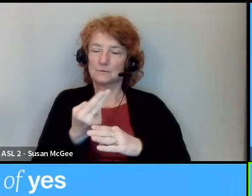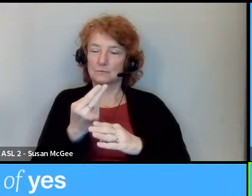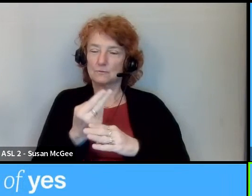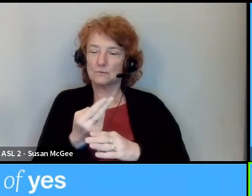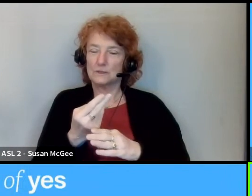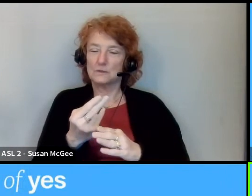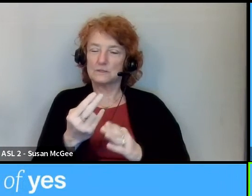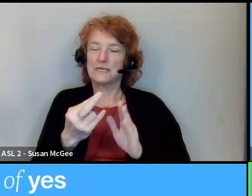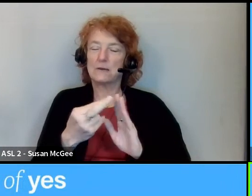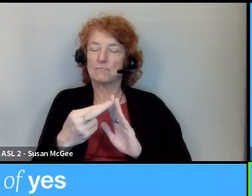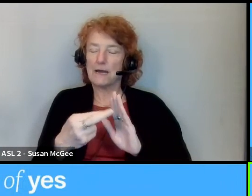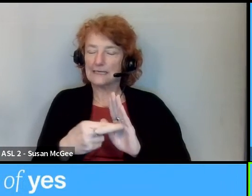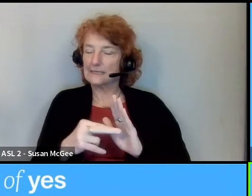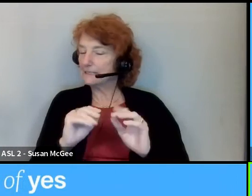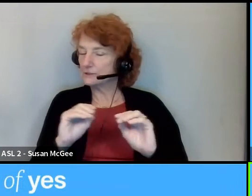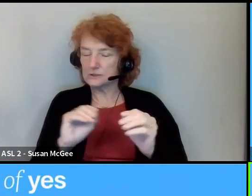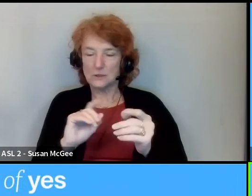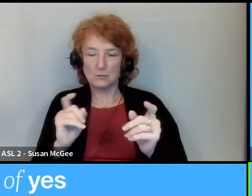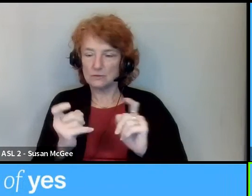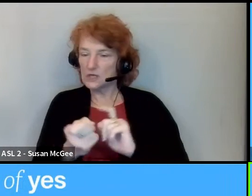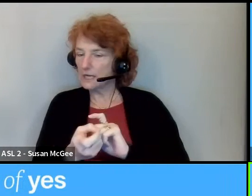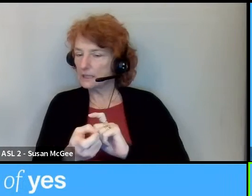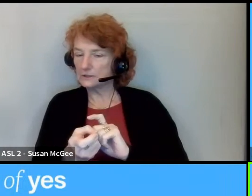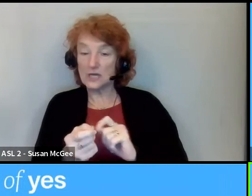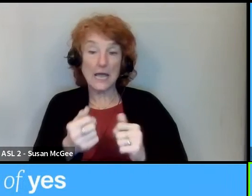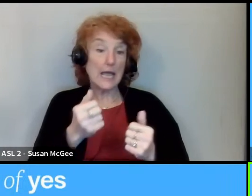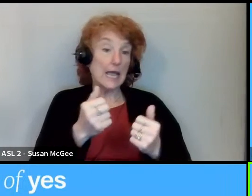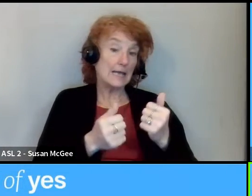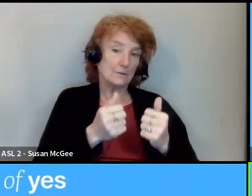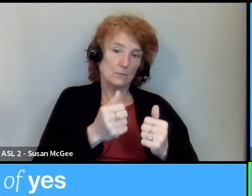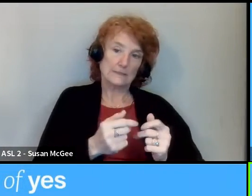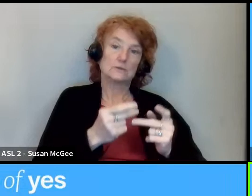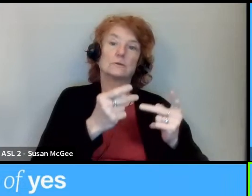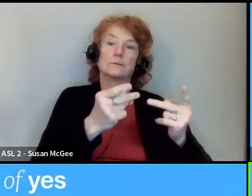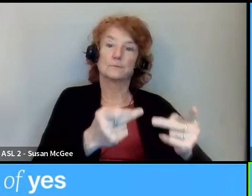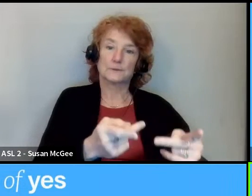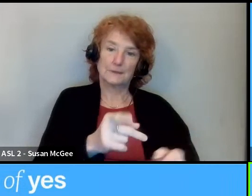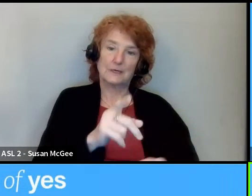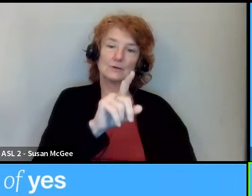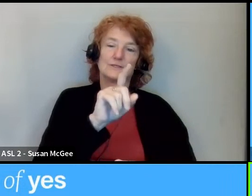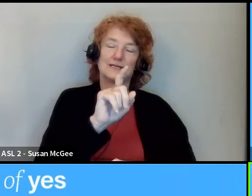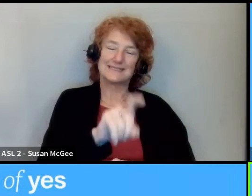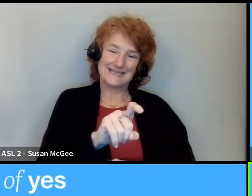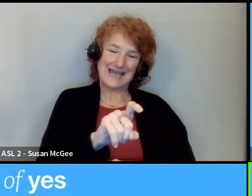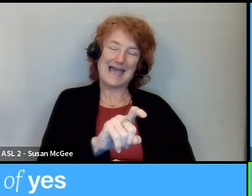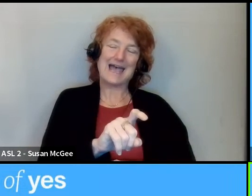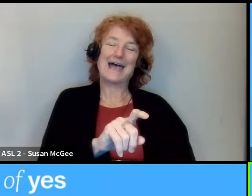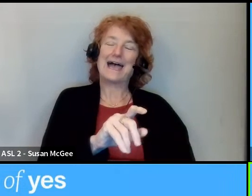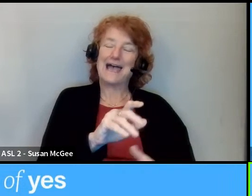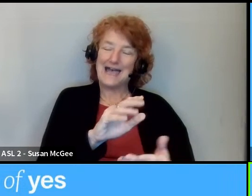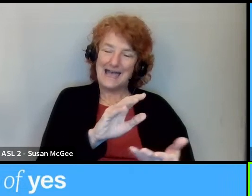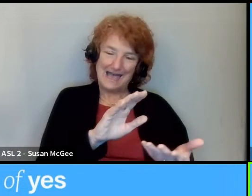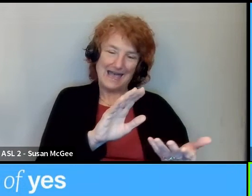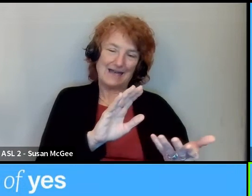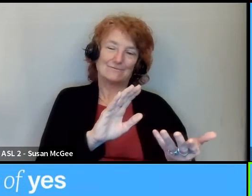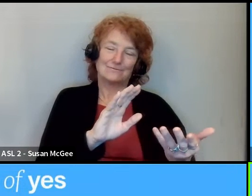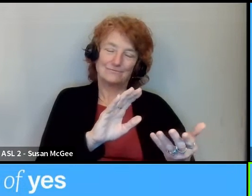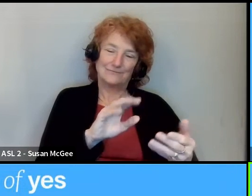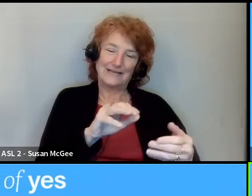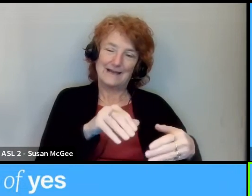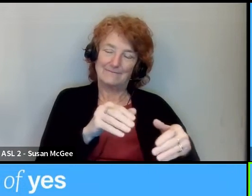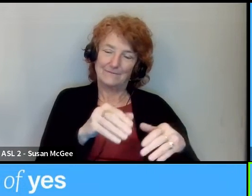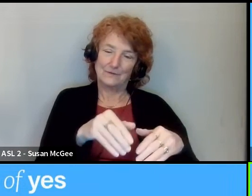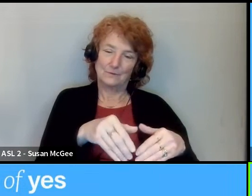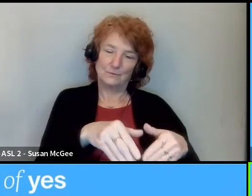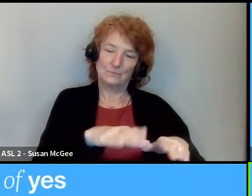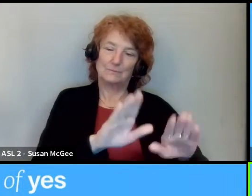which cases some of those proposals have to give way to essential planning goals that are embedded in those special